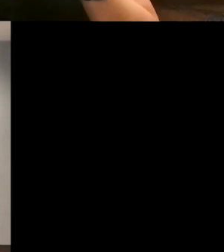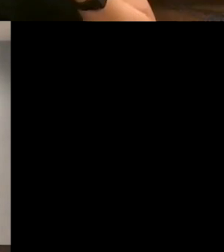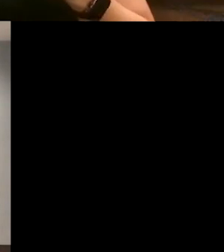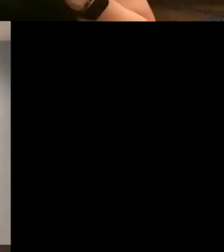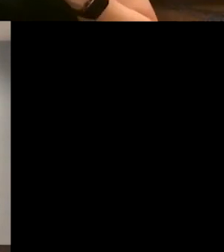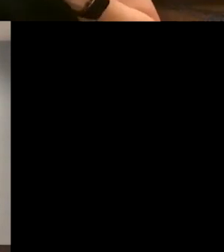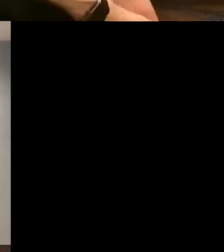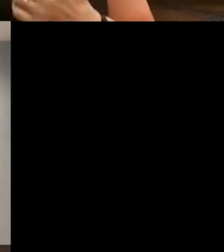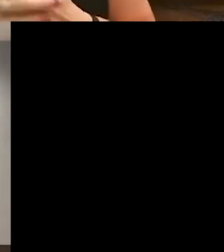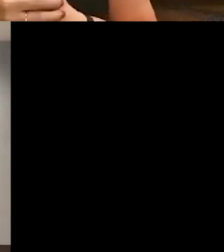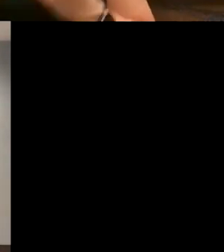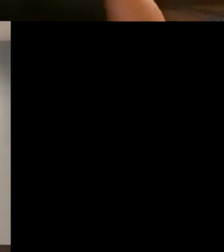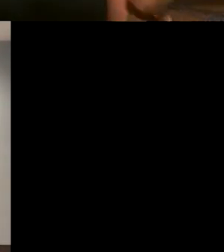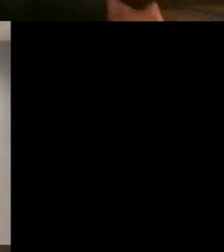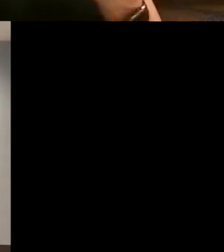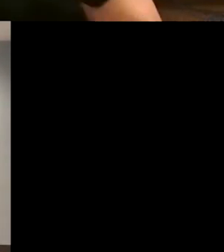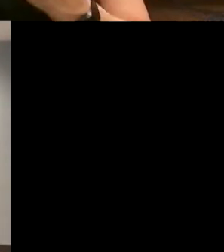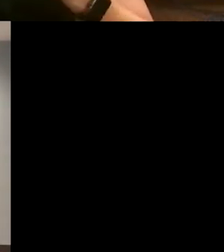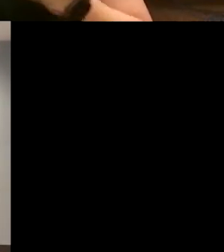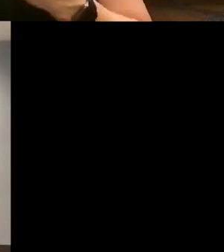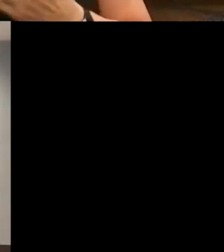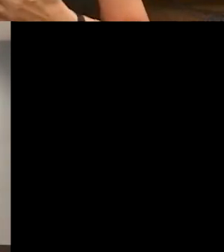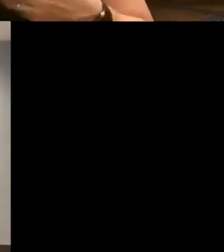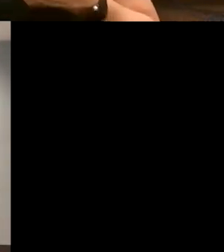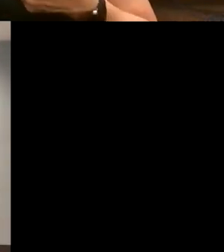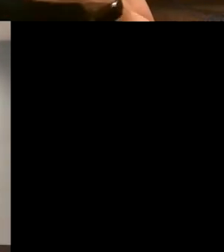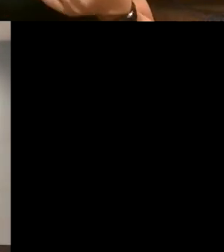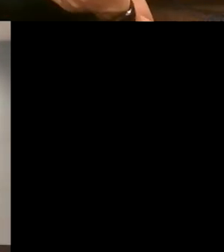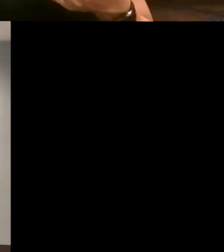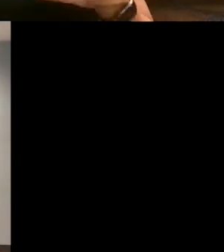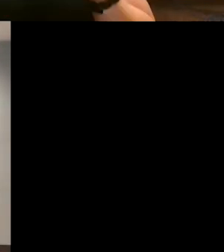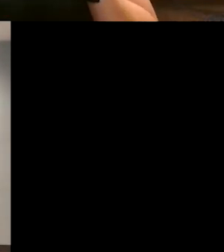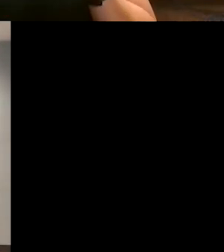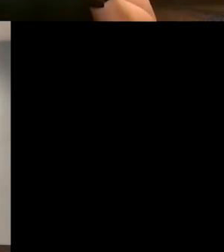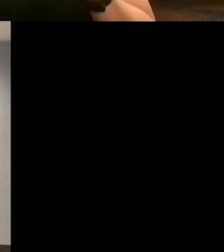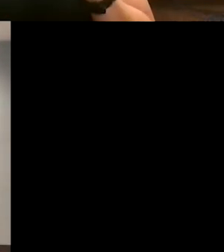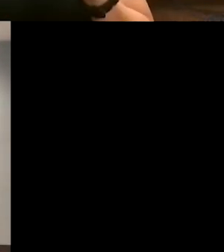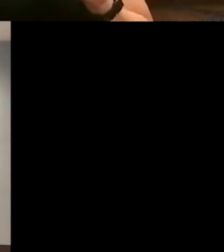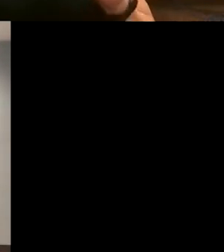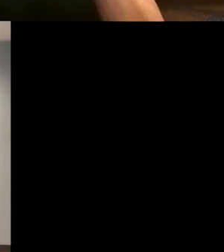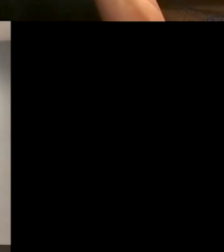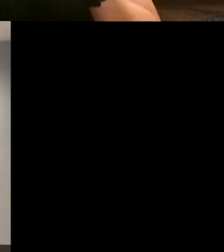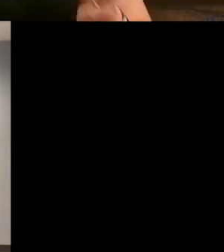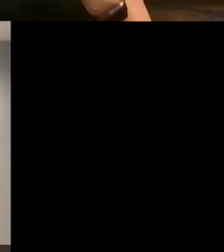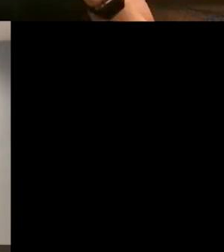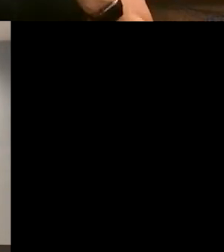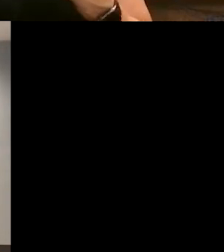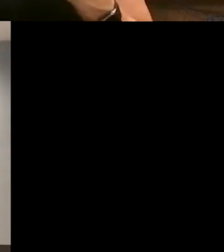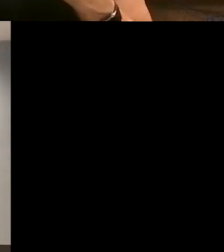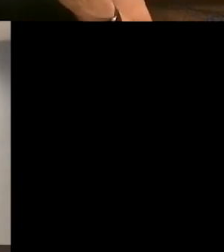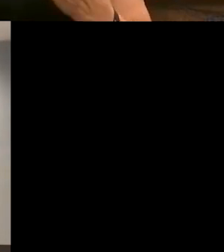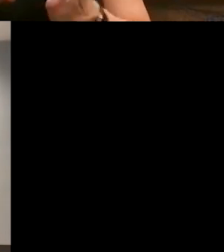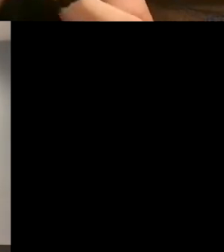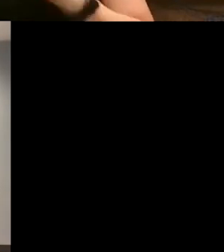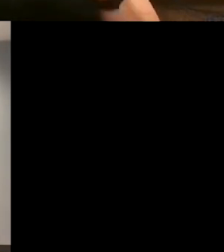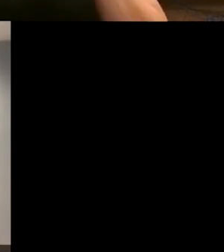you to all of you. Thank you. Thank you for all of you who came today, and please stay tuned for the feedback request for